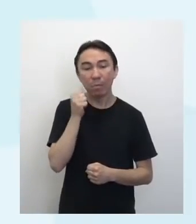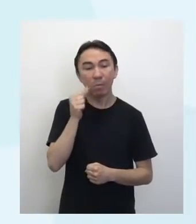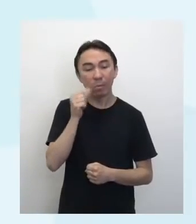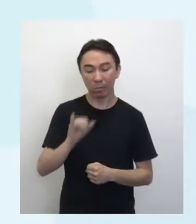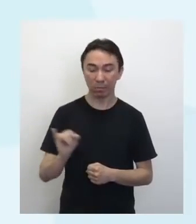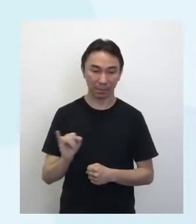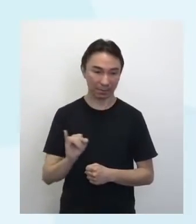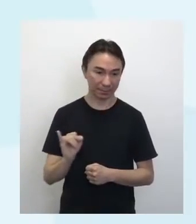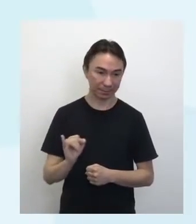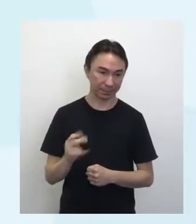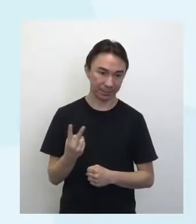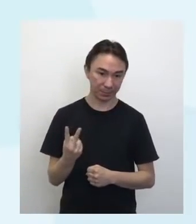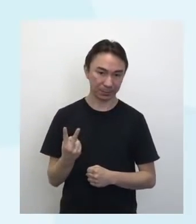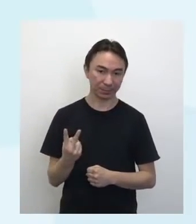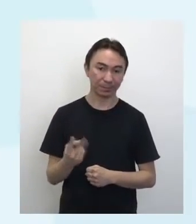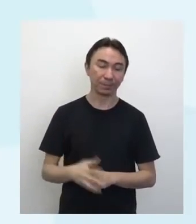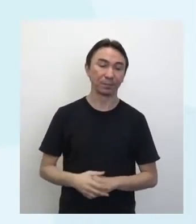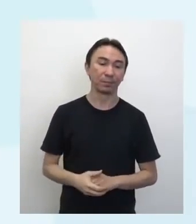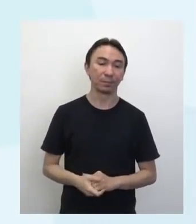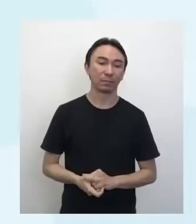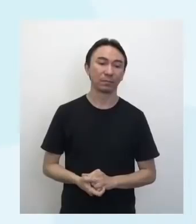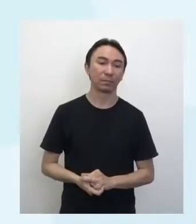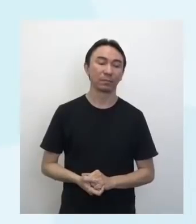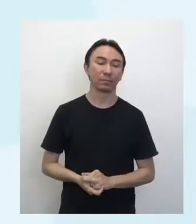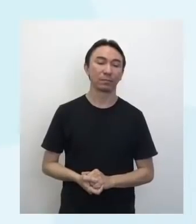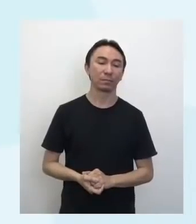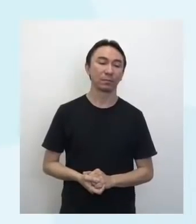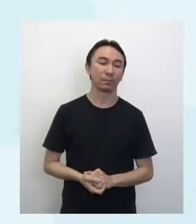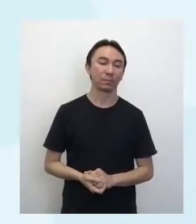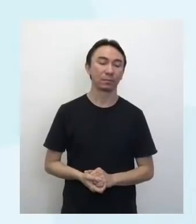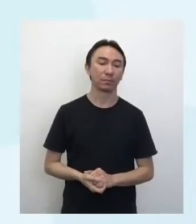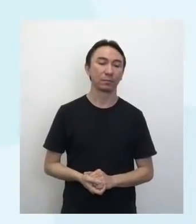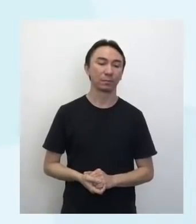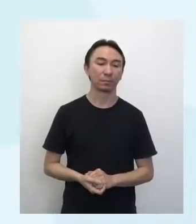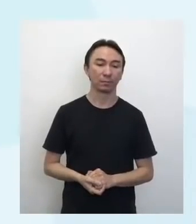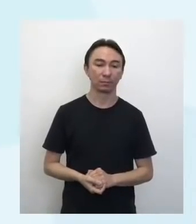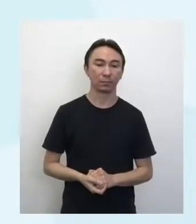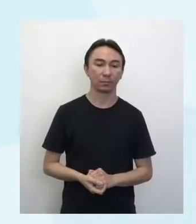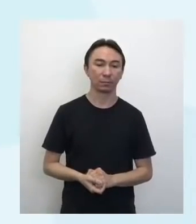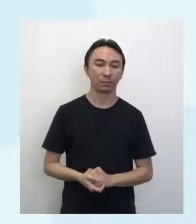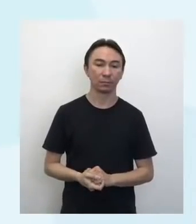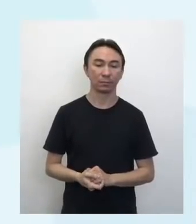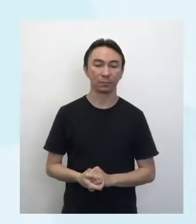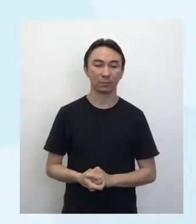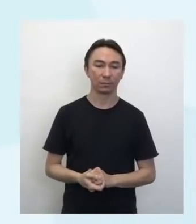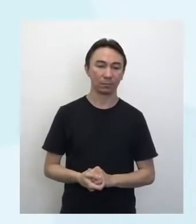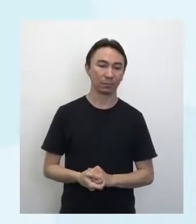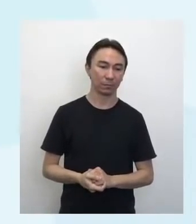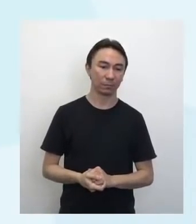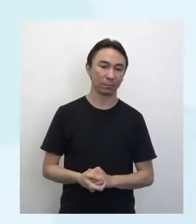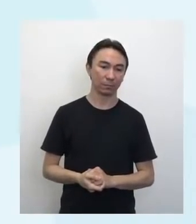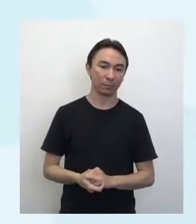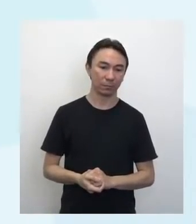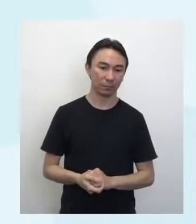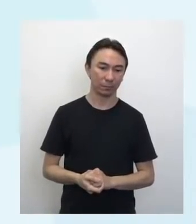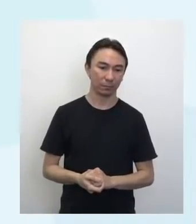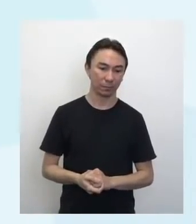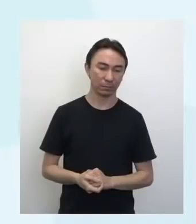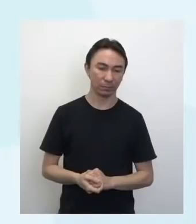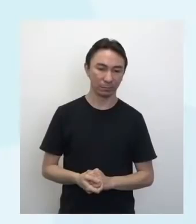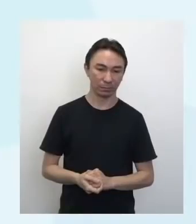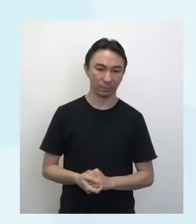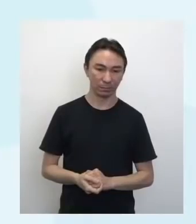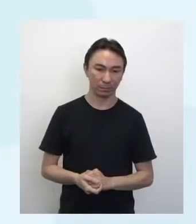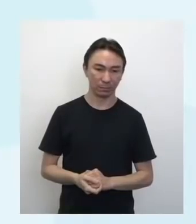What is your brother and My brother is name is Luiz Luiz Roque São Luís e João